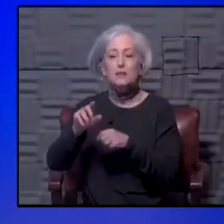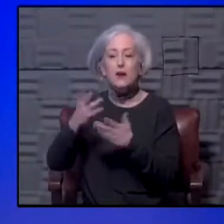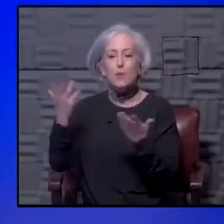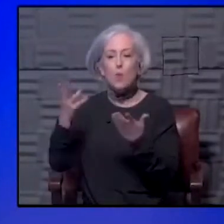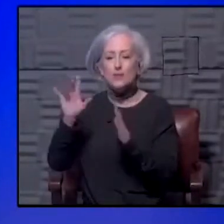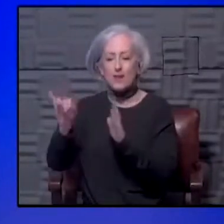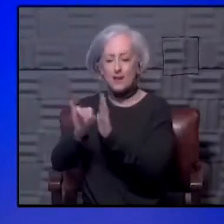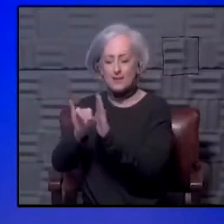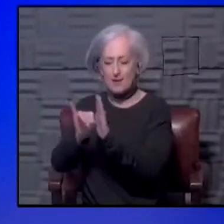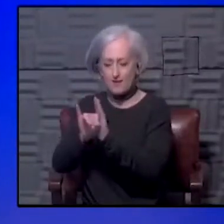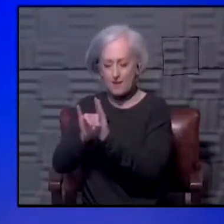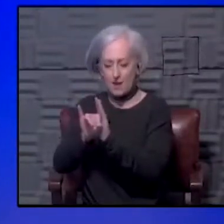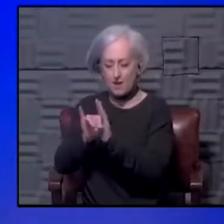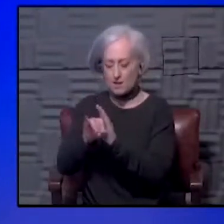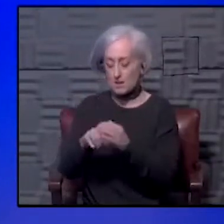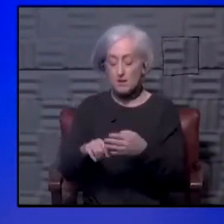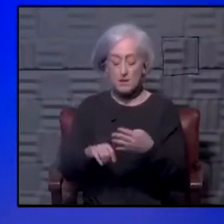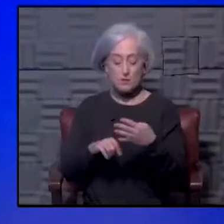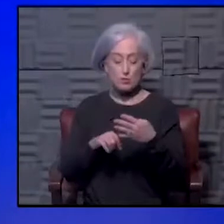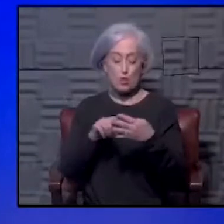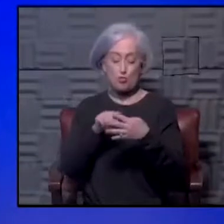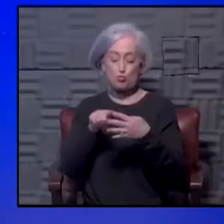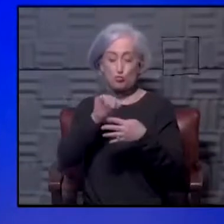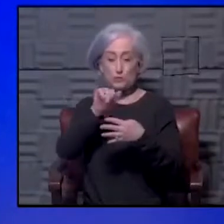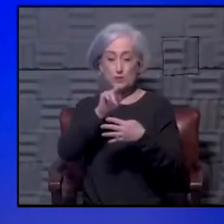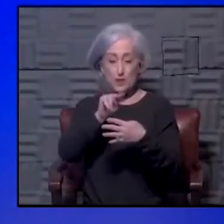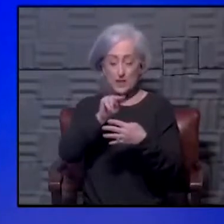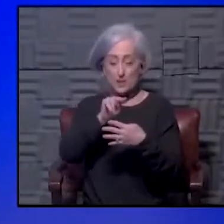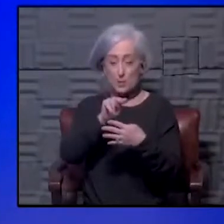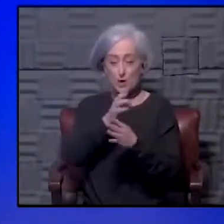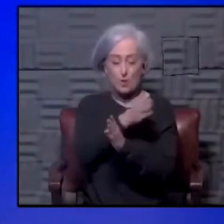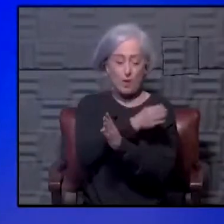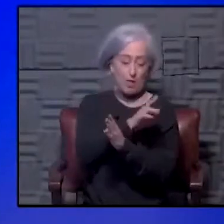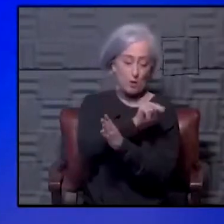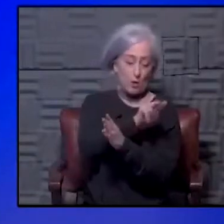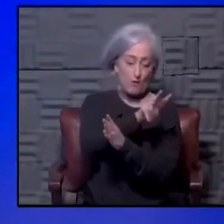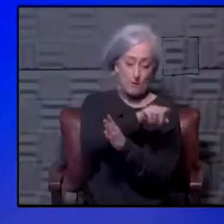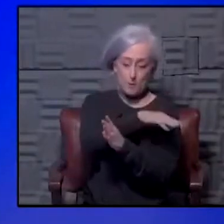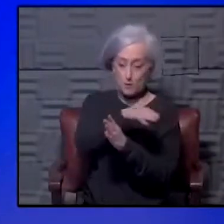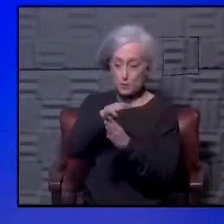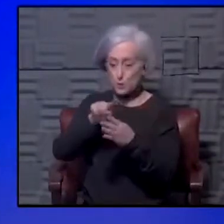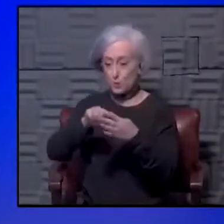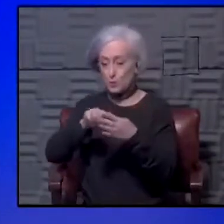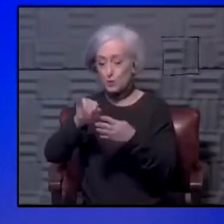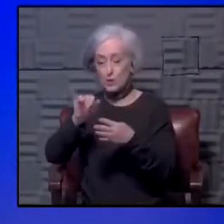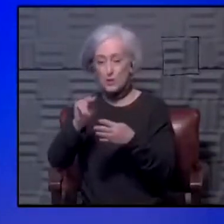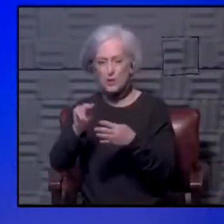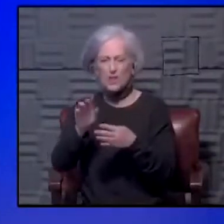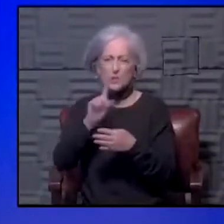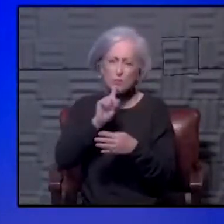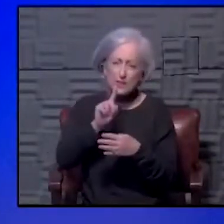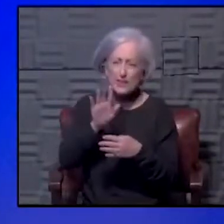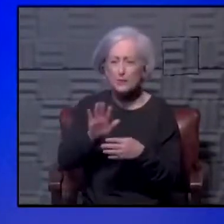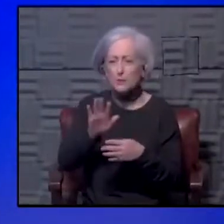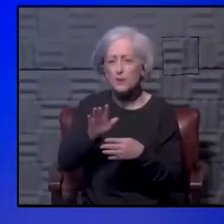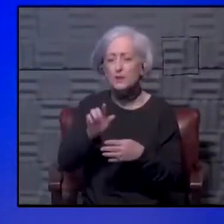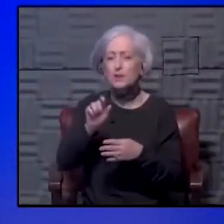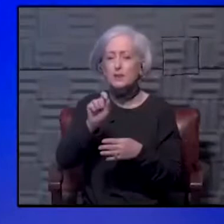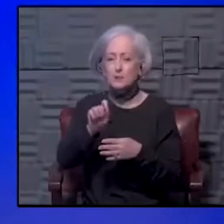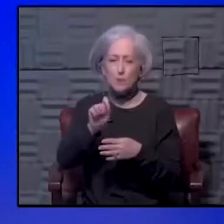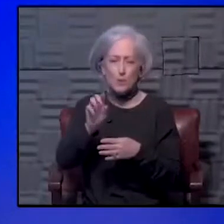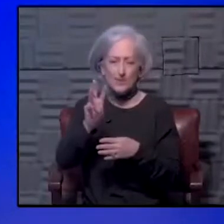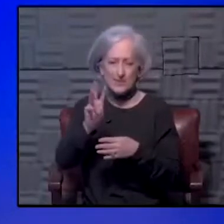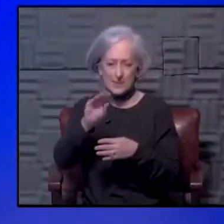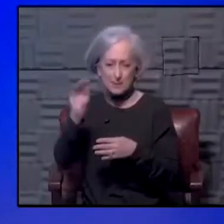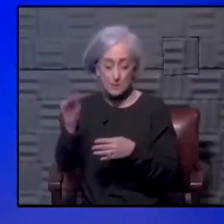early January, from November to about early January, I think they have only identified it like 0.4 or 0.6%. So it has increased there. We